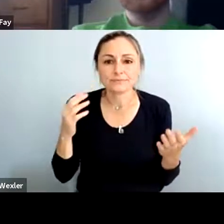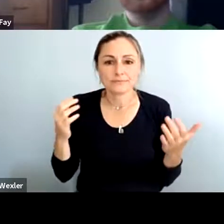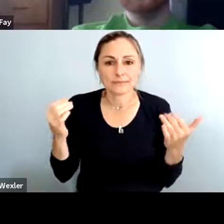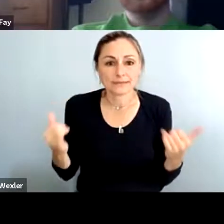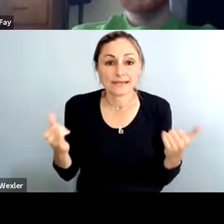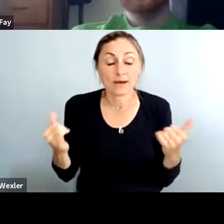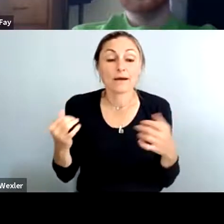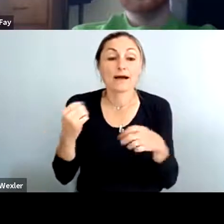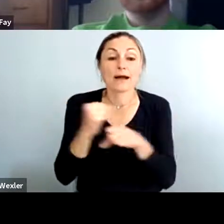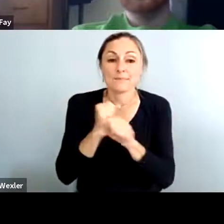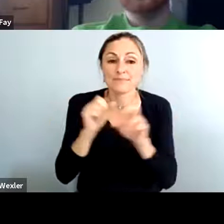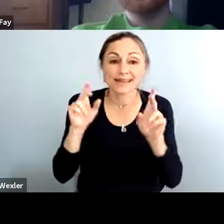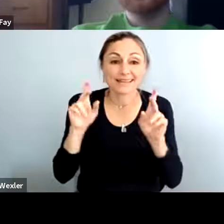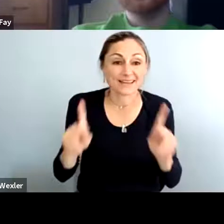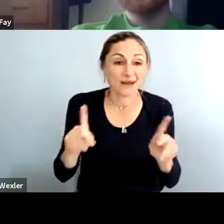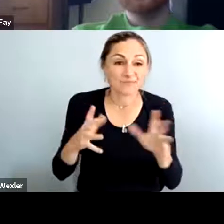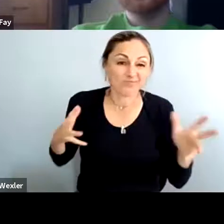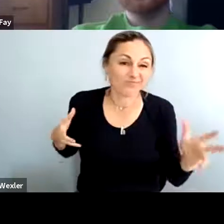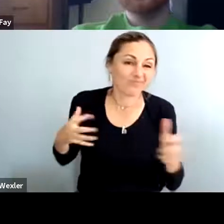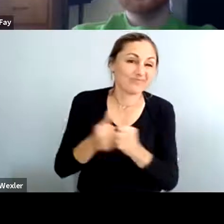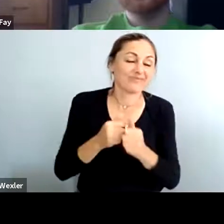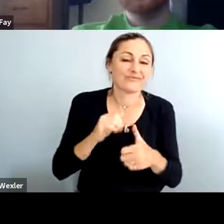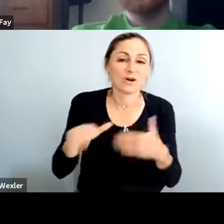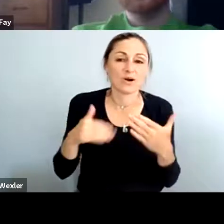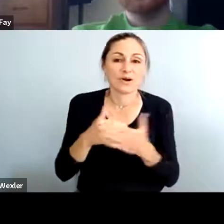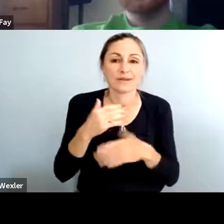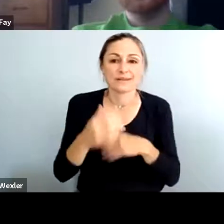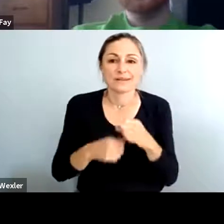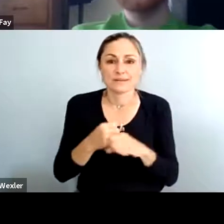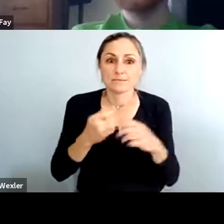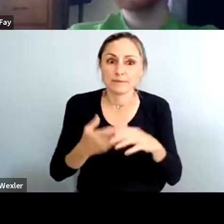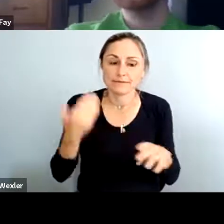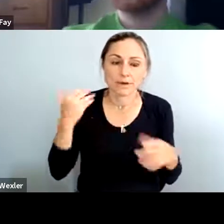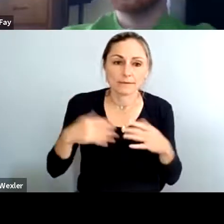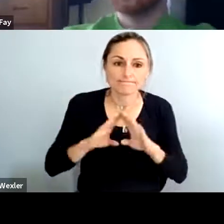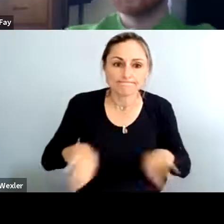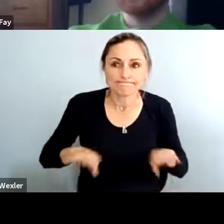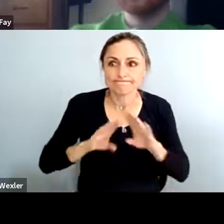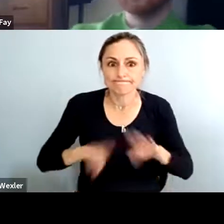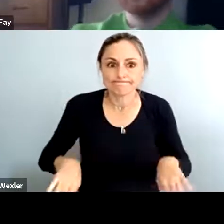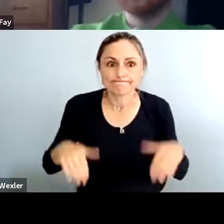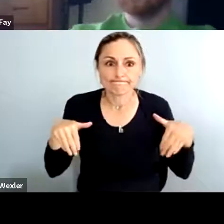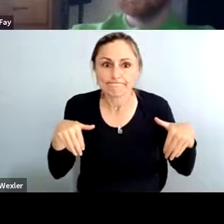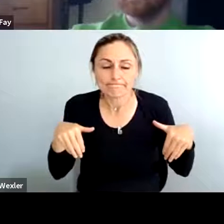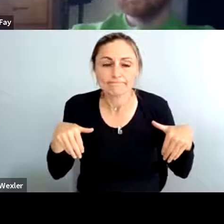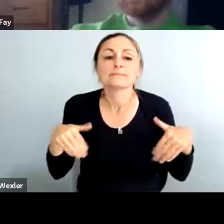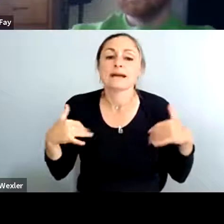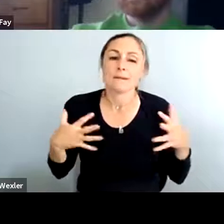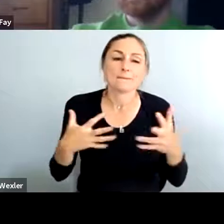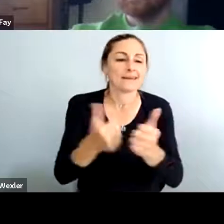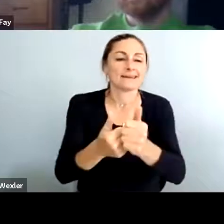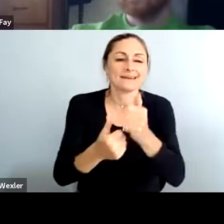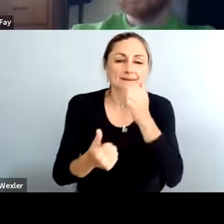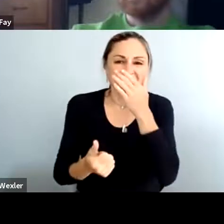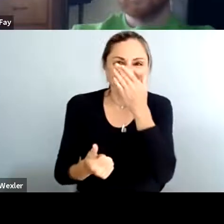I'm making up for all the years of just keeping quiet and not doing anything. That's so cool. And